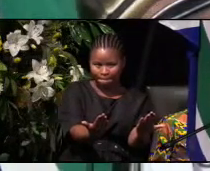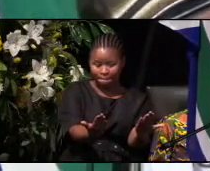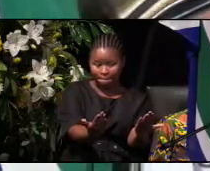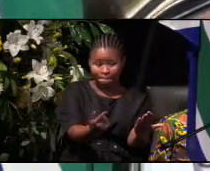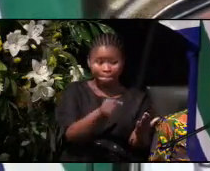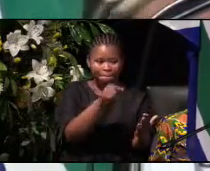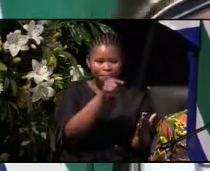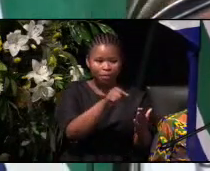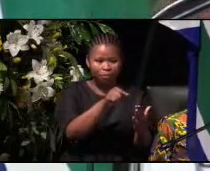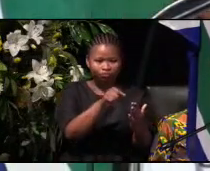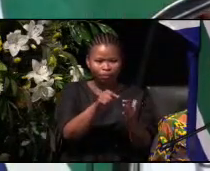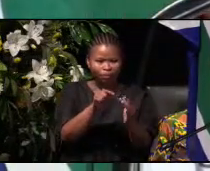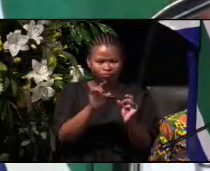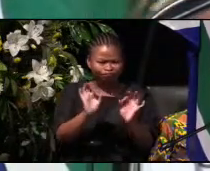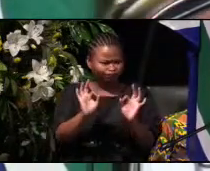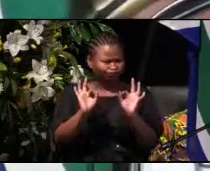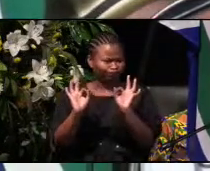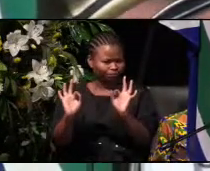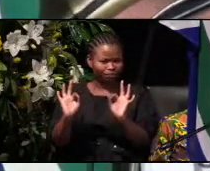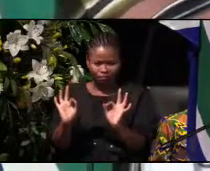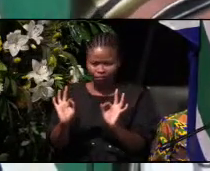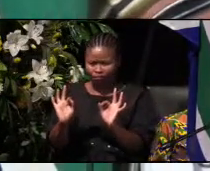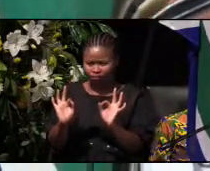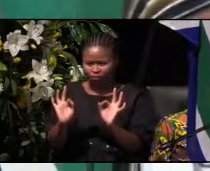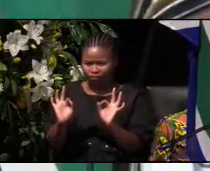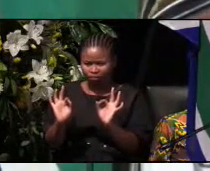it becomes a shock absorber